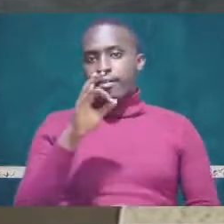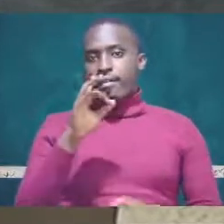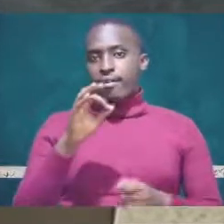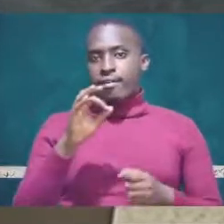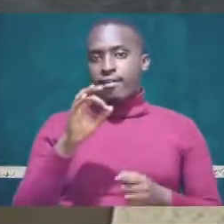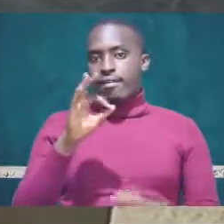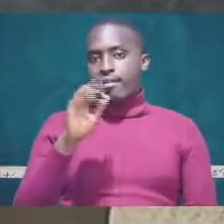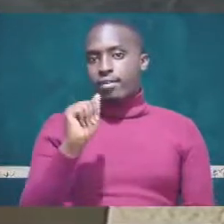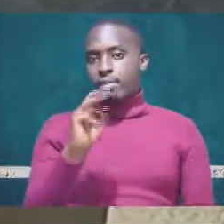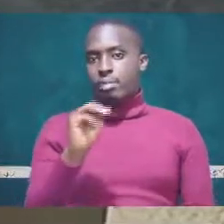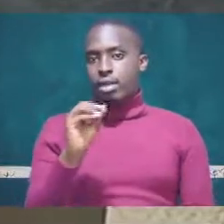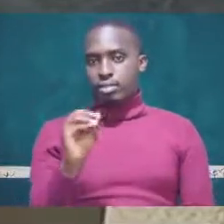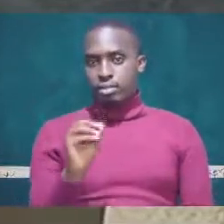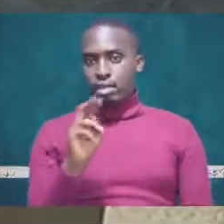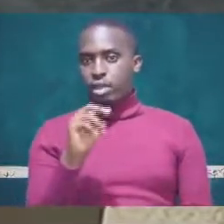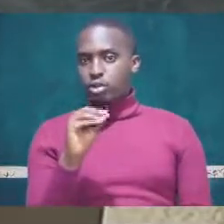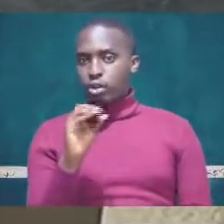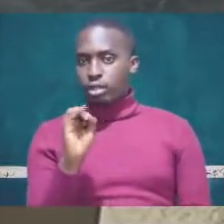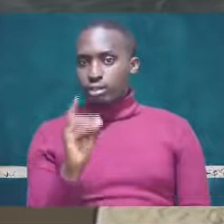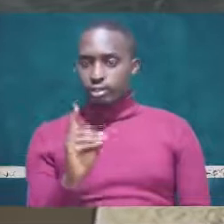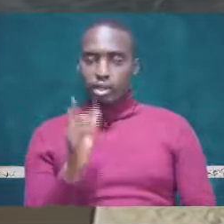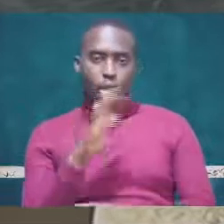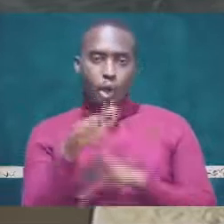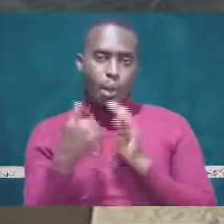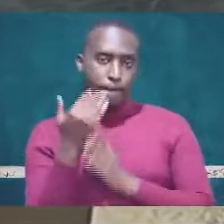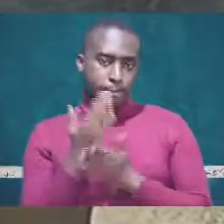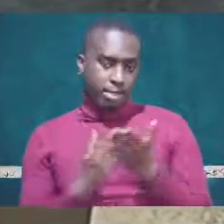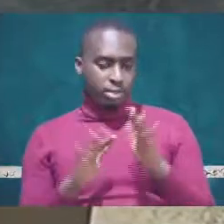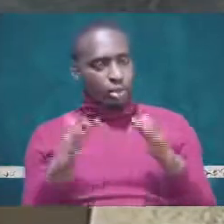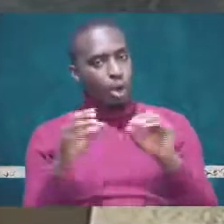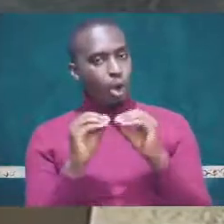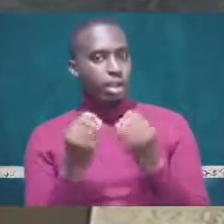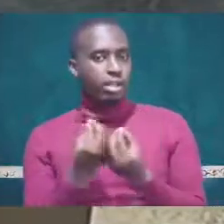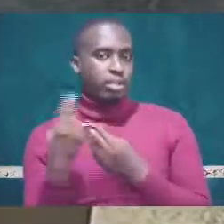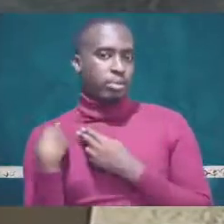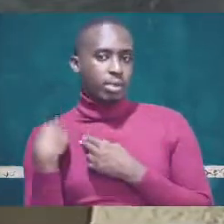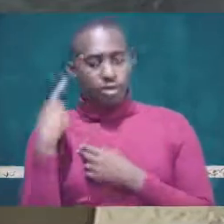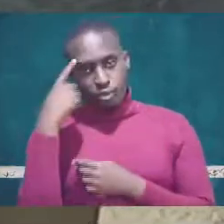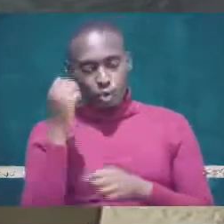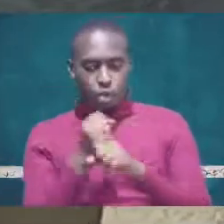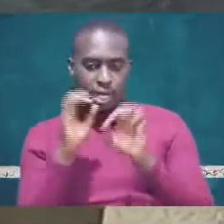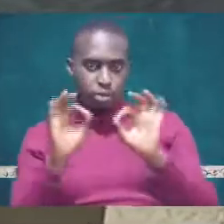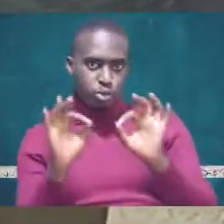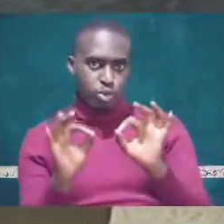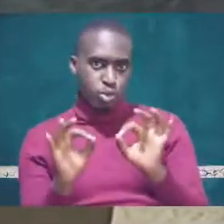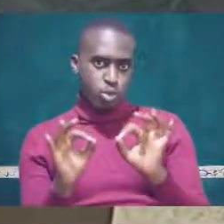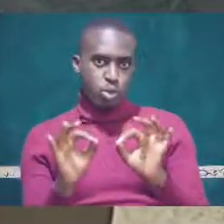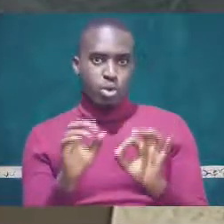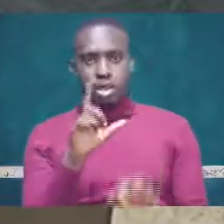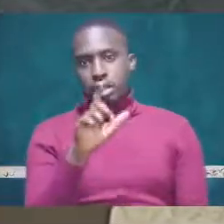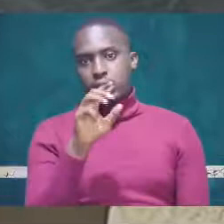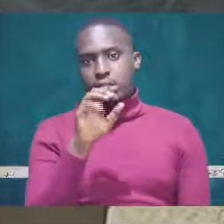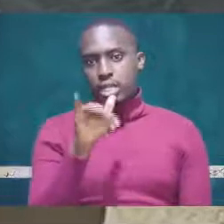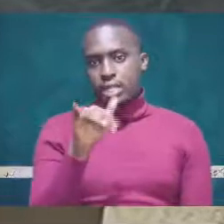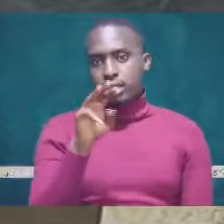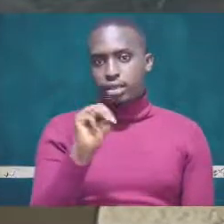have the lymph nodes. These are the parts, or these are the organs that are responsible for filtering the lymph before